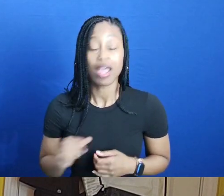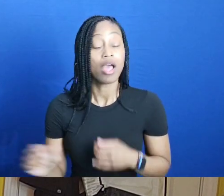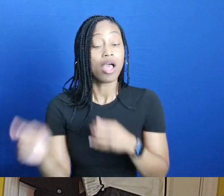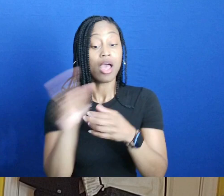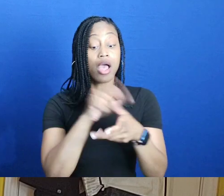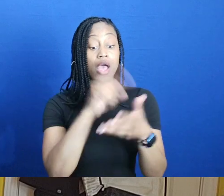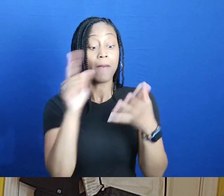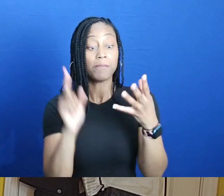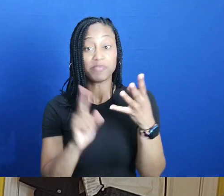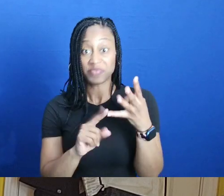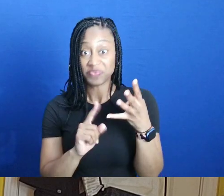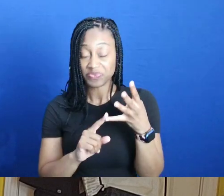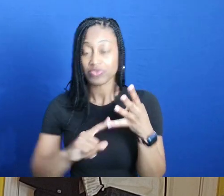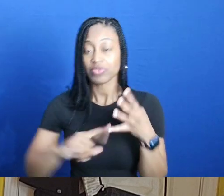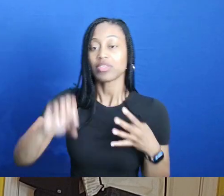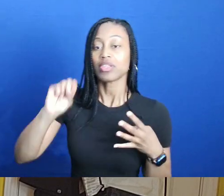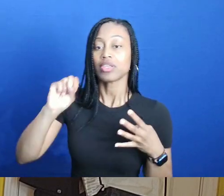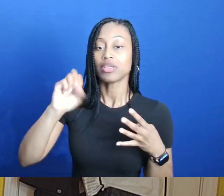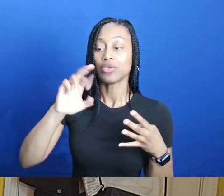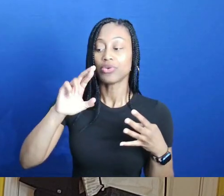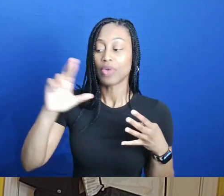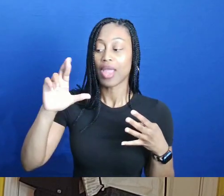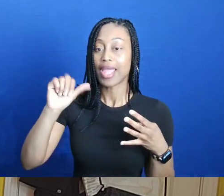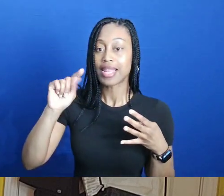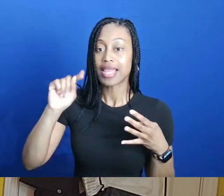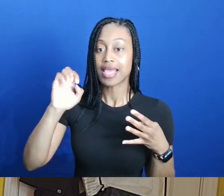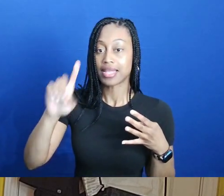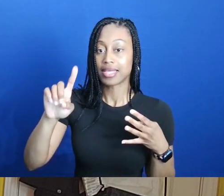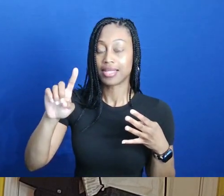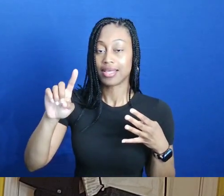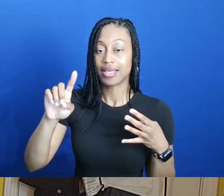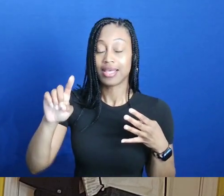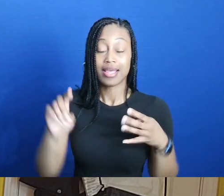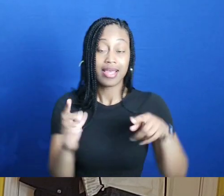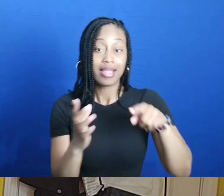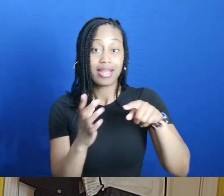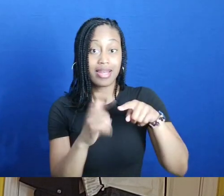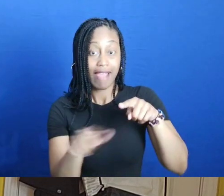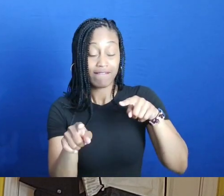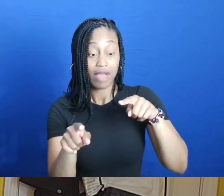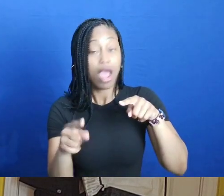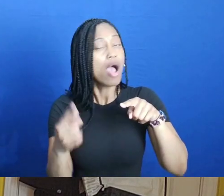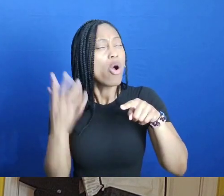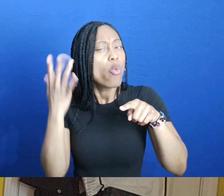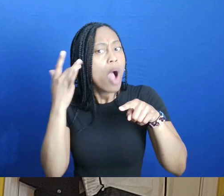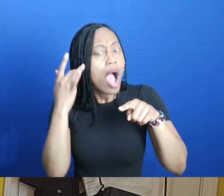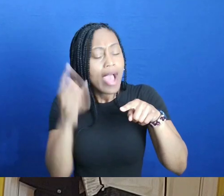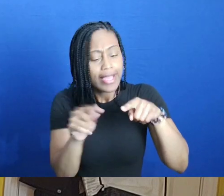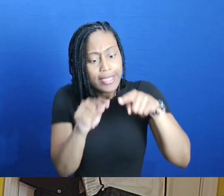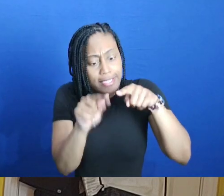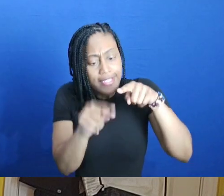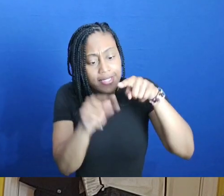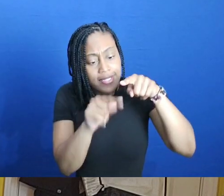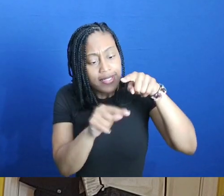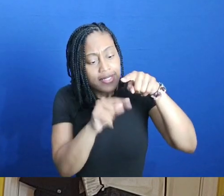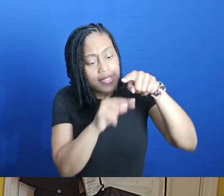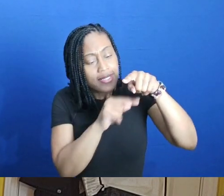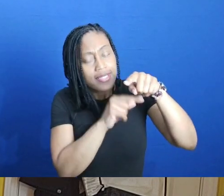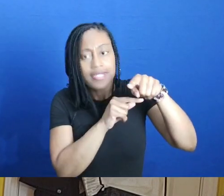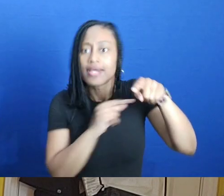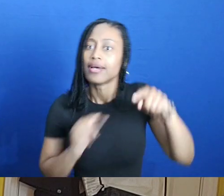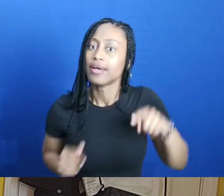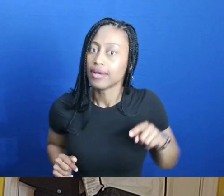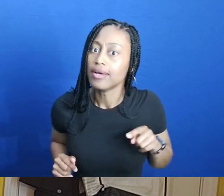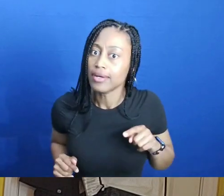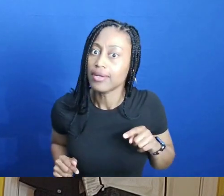this, and it cuts it right out. Then I also have, this is a serrated knife. You see along the